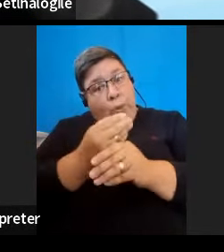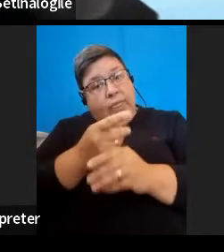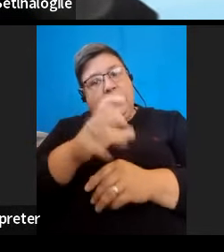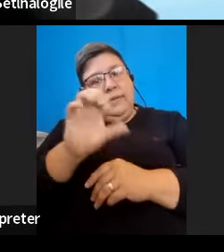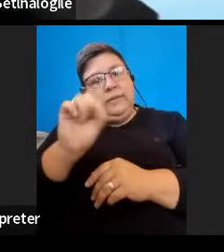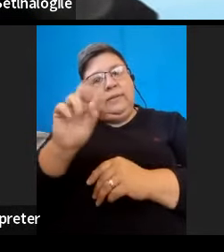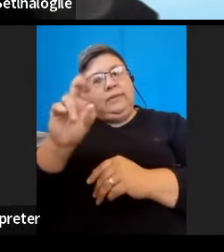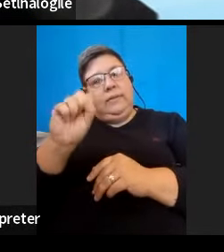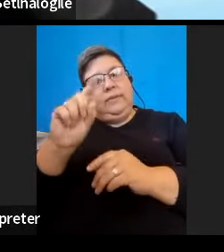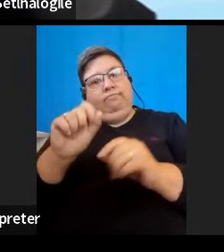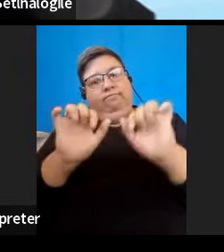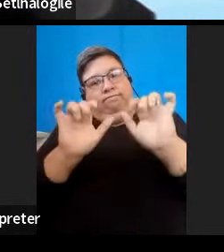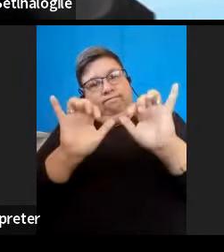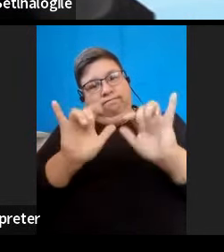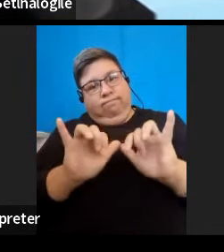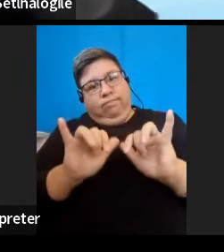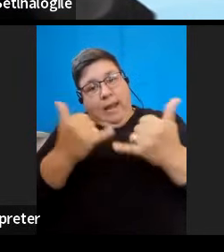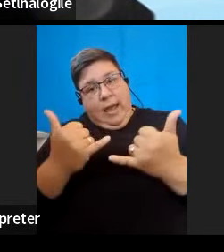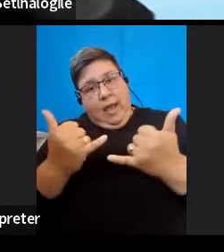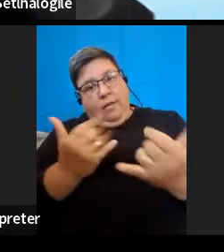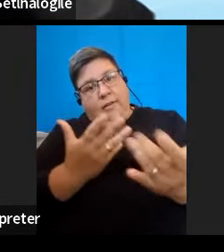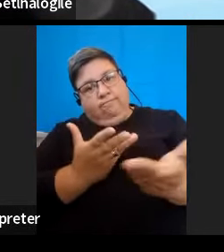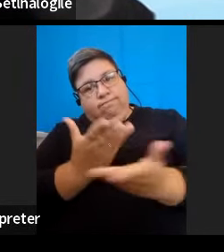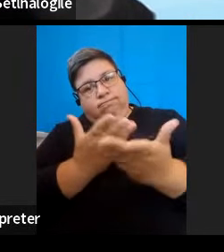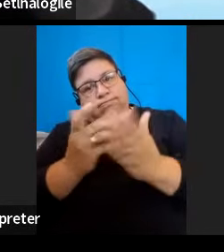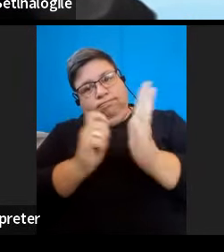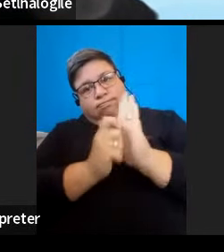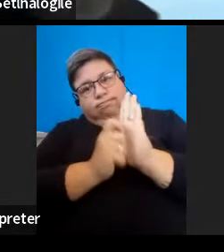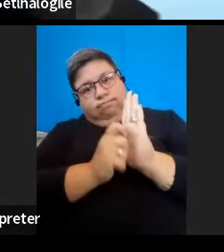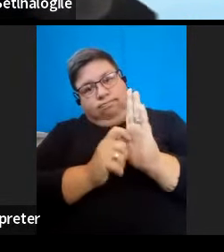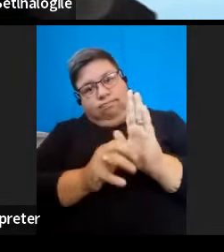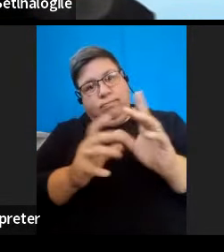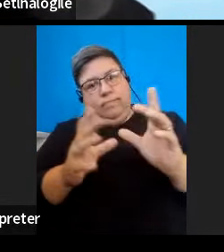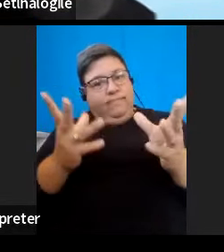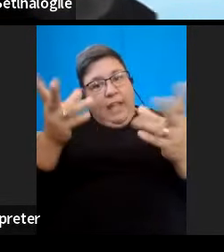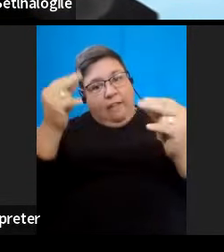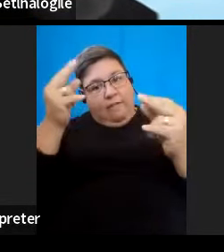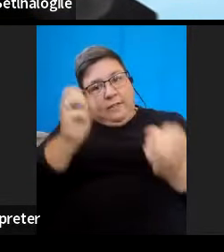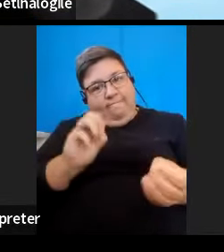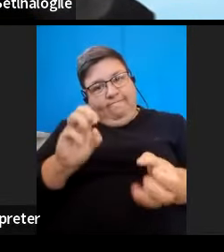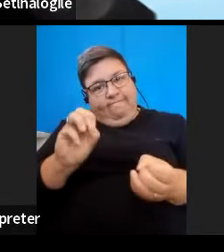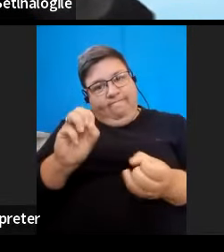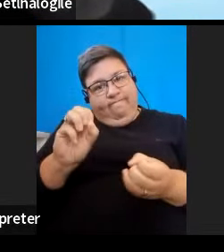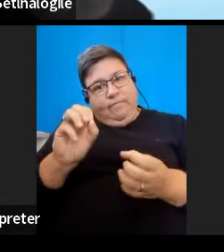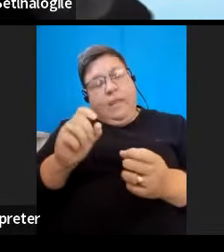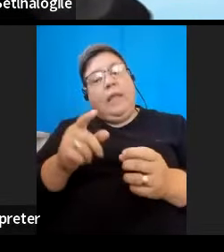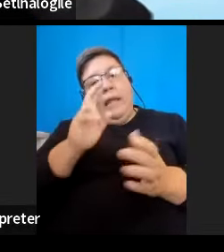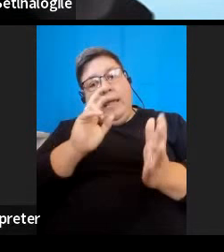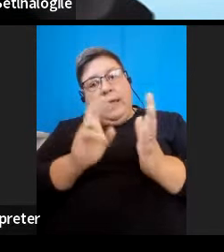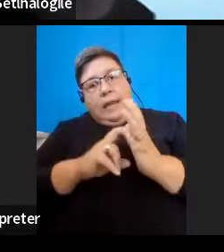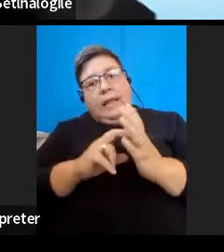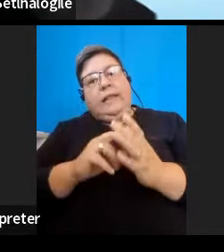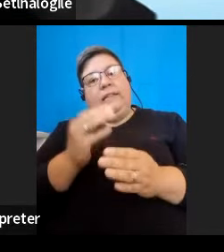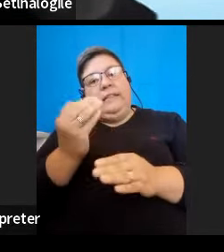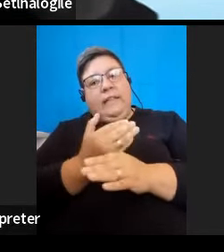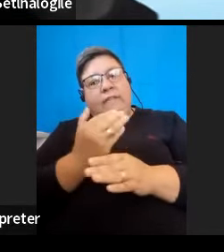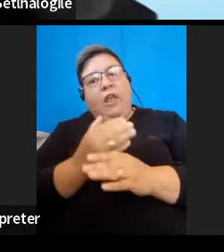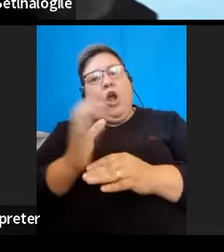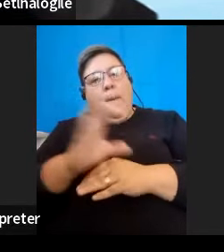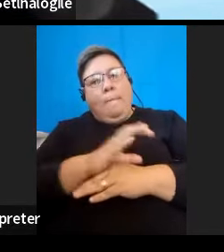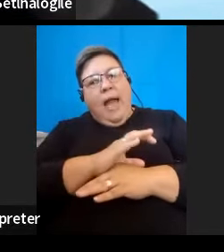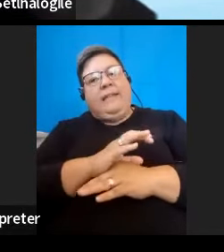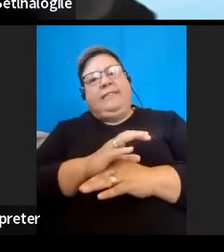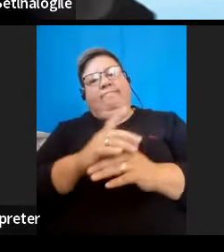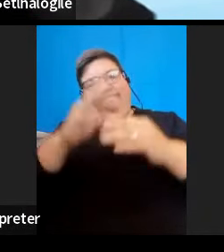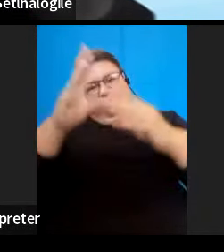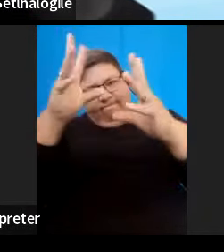we assist each other in ensuring that all of the criteria that talks to compliance, safety, and security is met by the client.